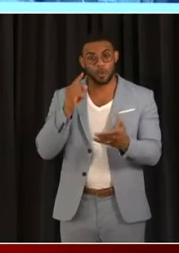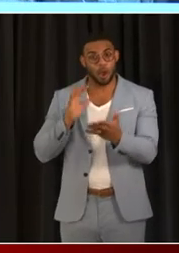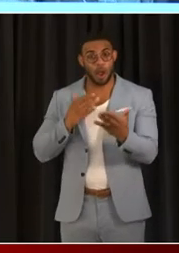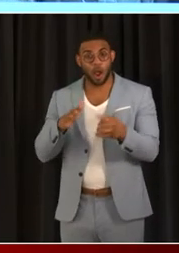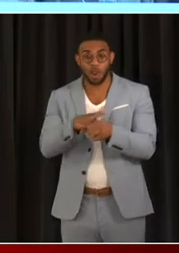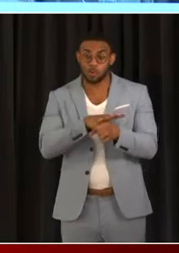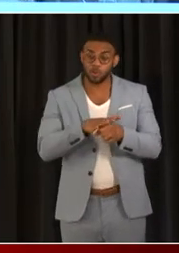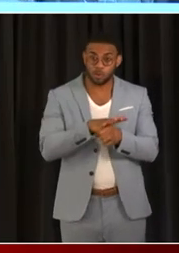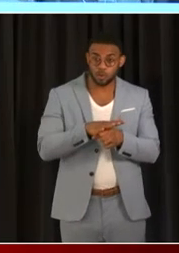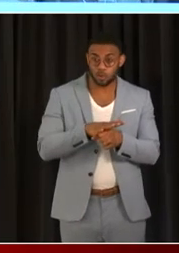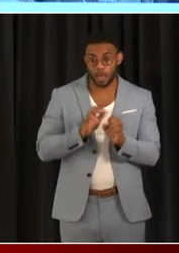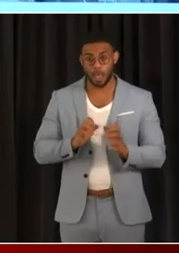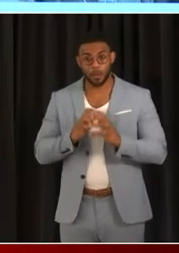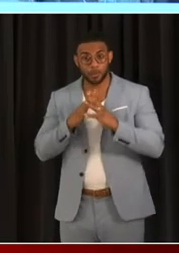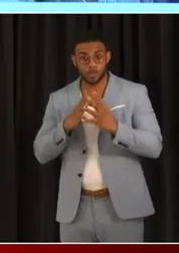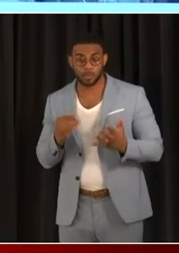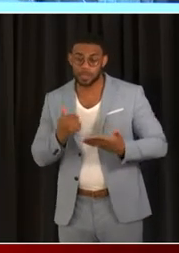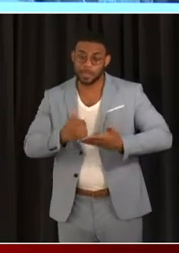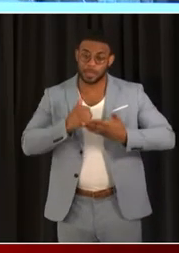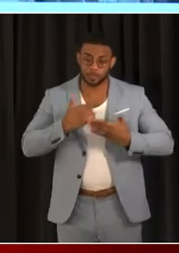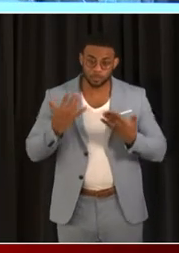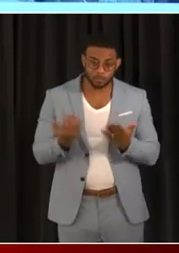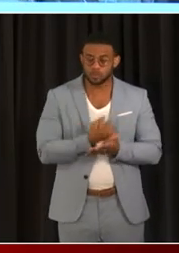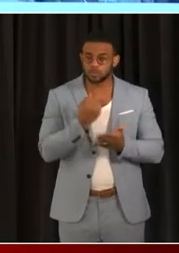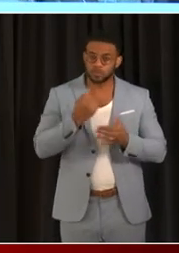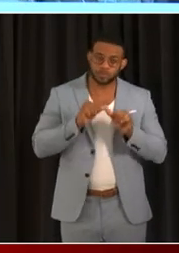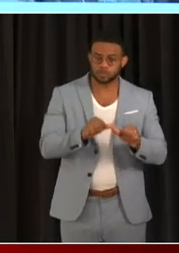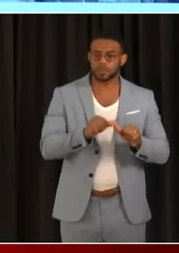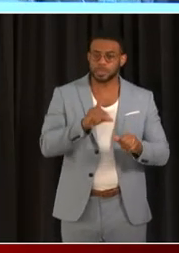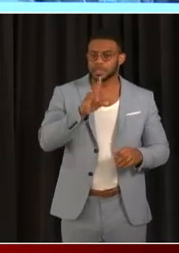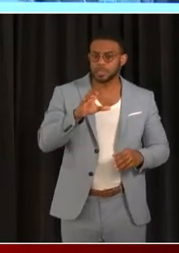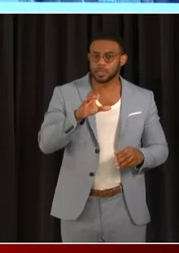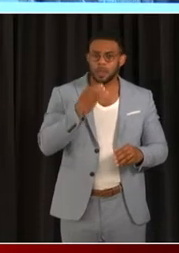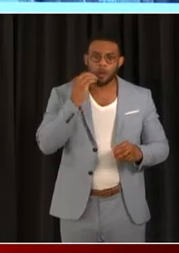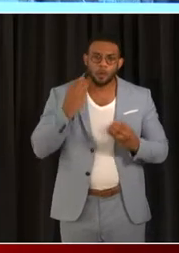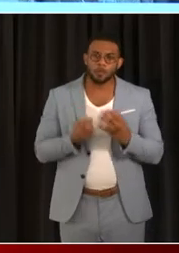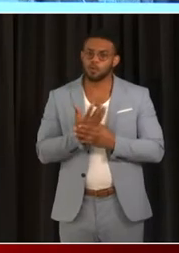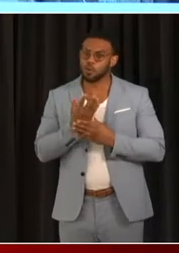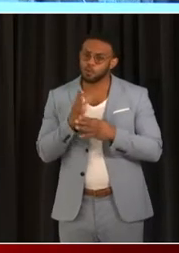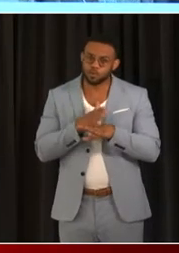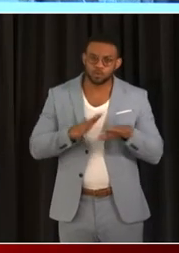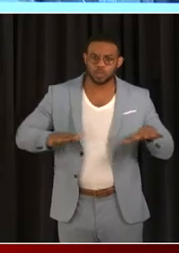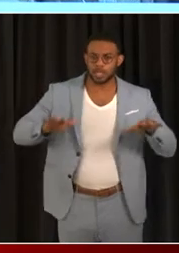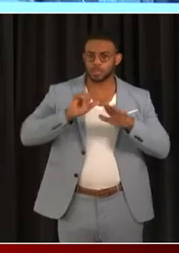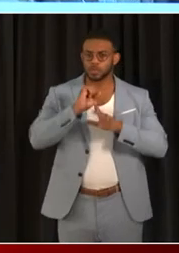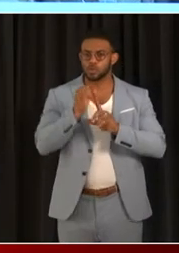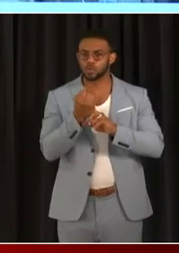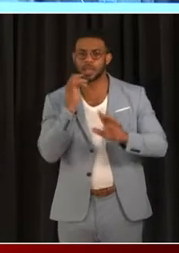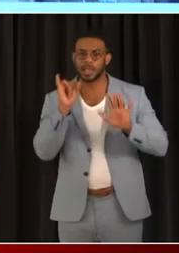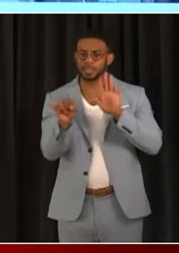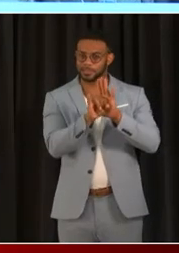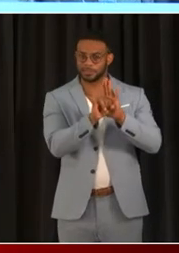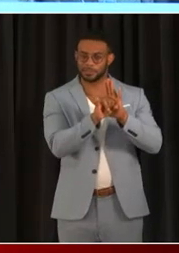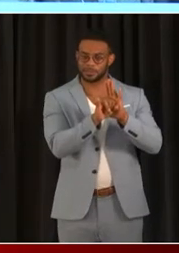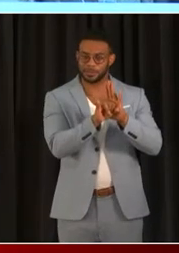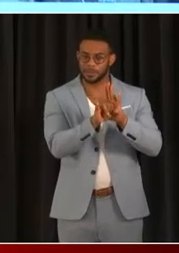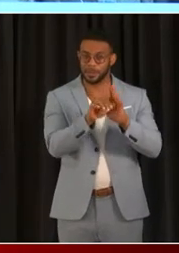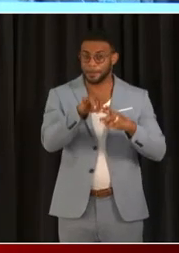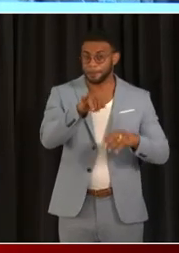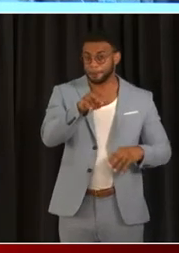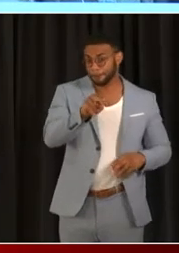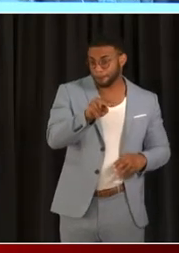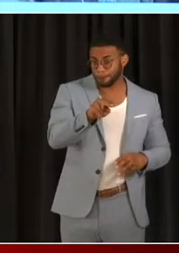for our local entrepreneurs and help us retain the district's homegrown genre and its cultural identity.